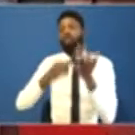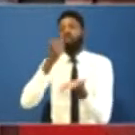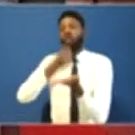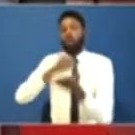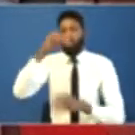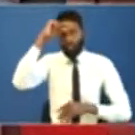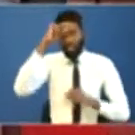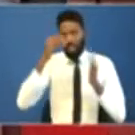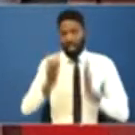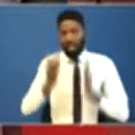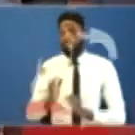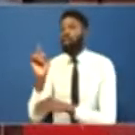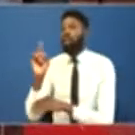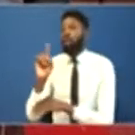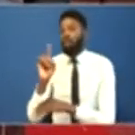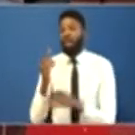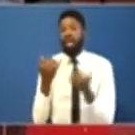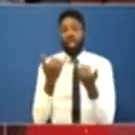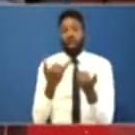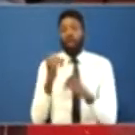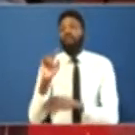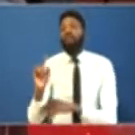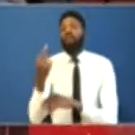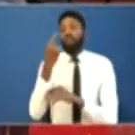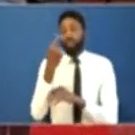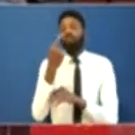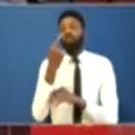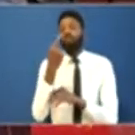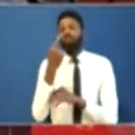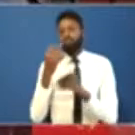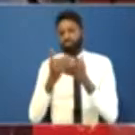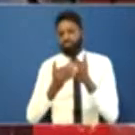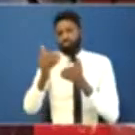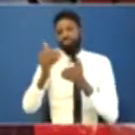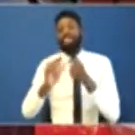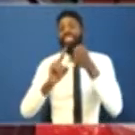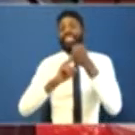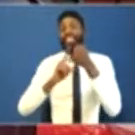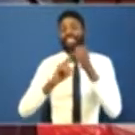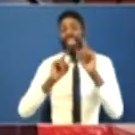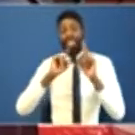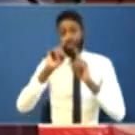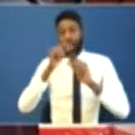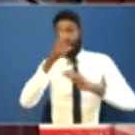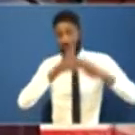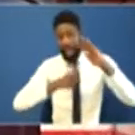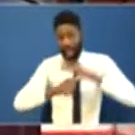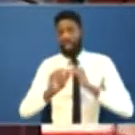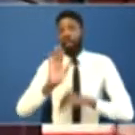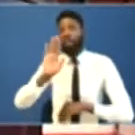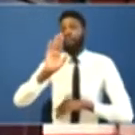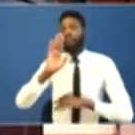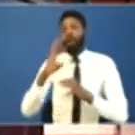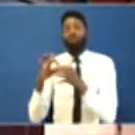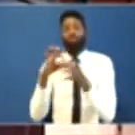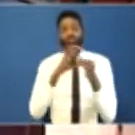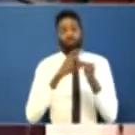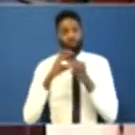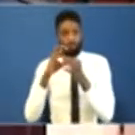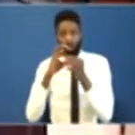nairobi it is the first among the six debates under the auspices of the joint media presidential debate